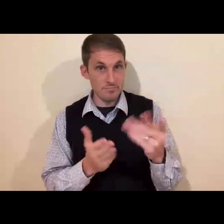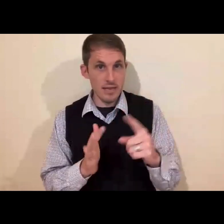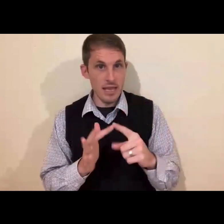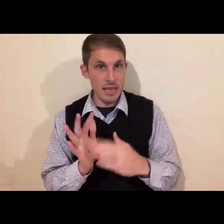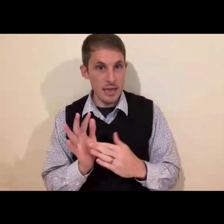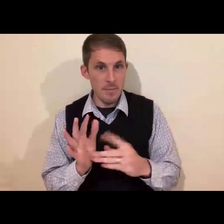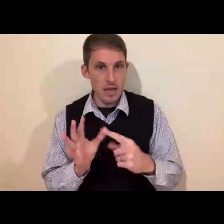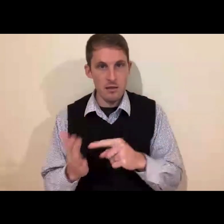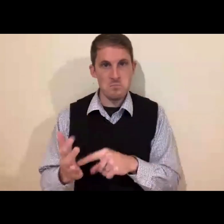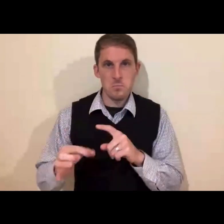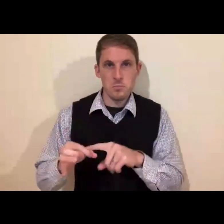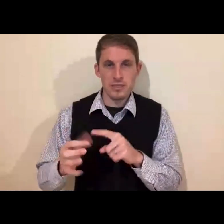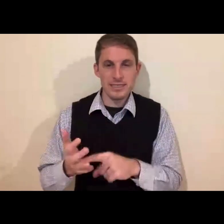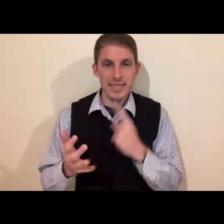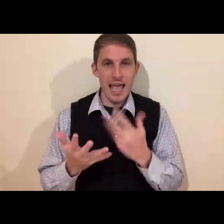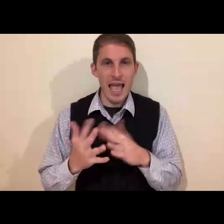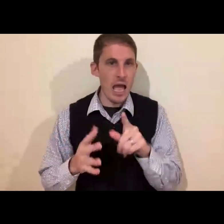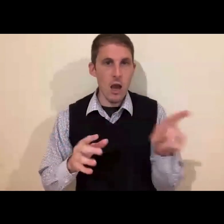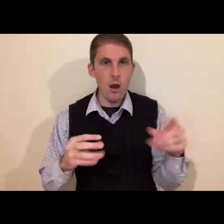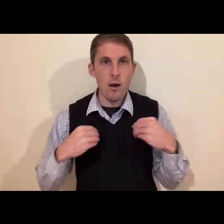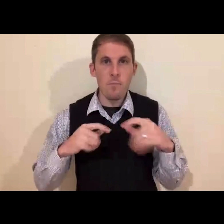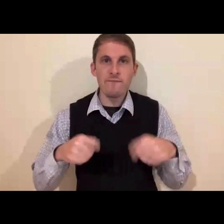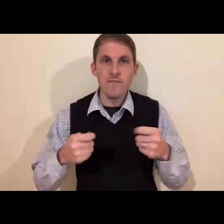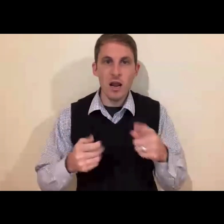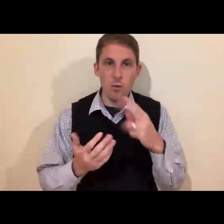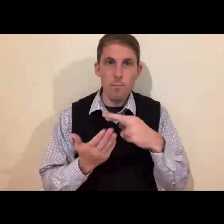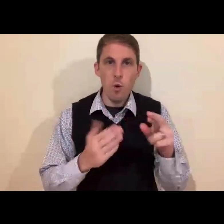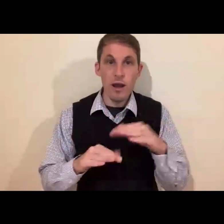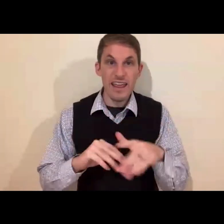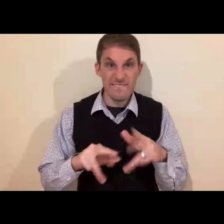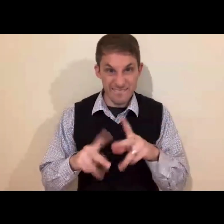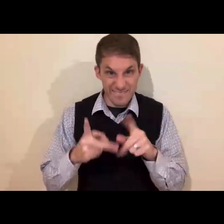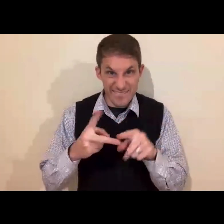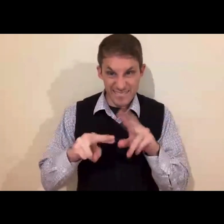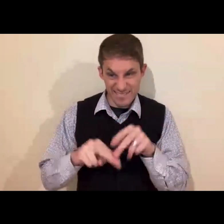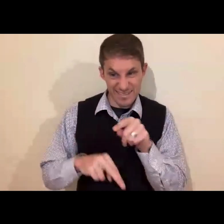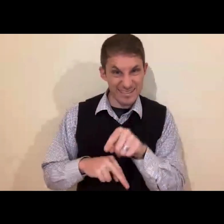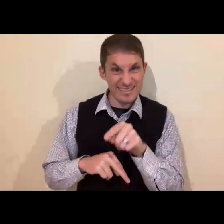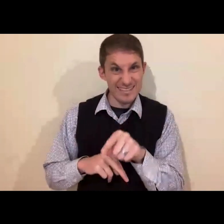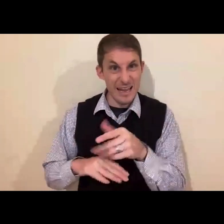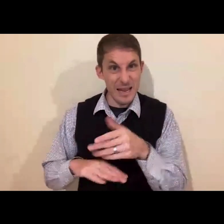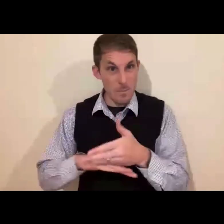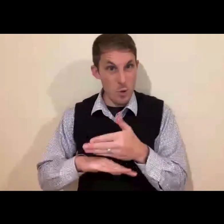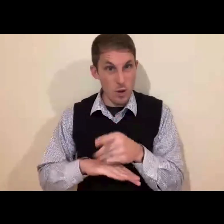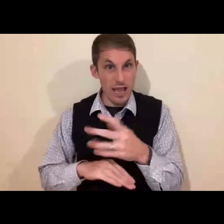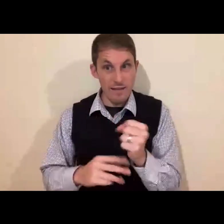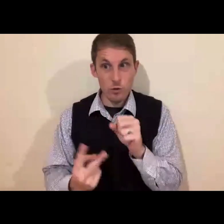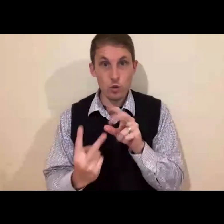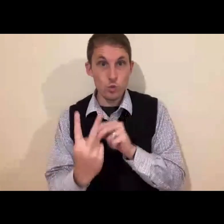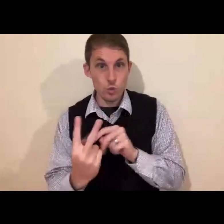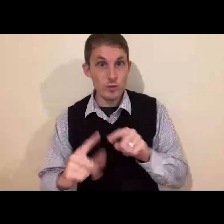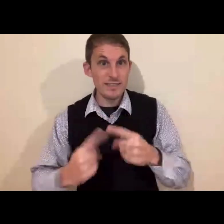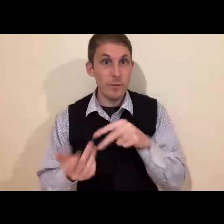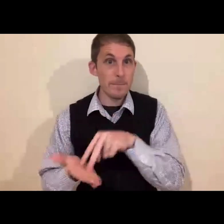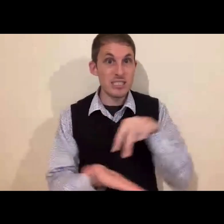do providers report for employees that are employed across 2 positions in a single service?